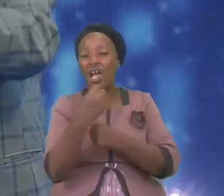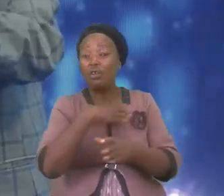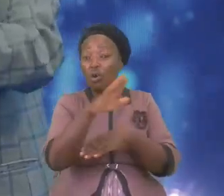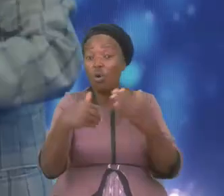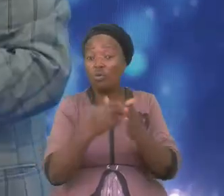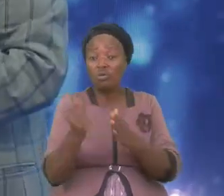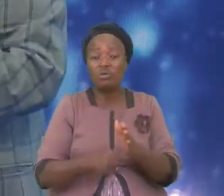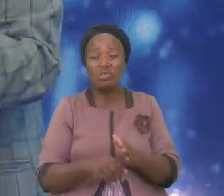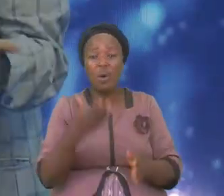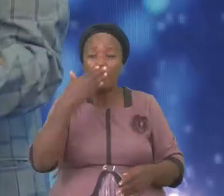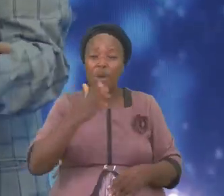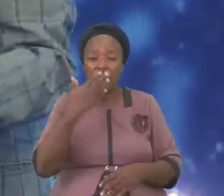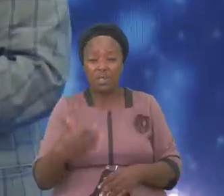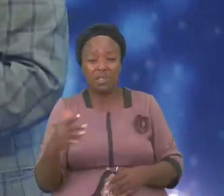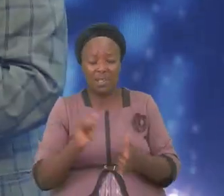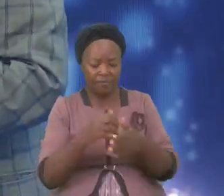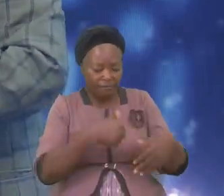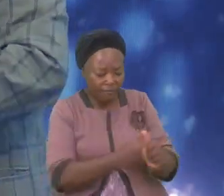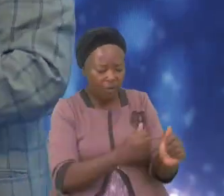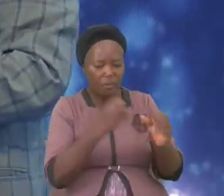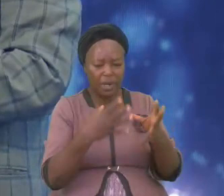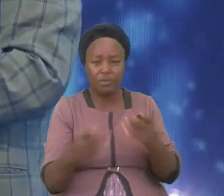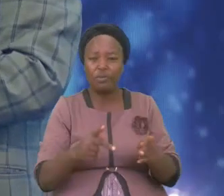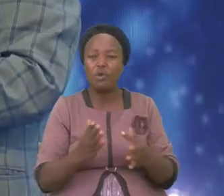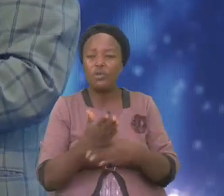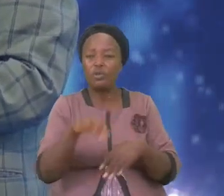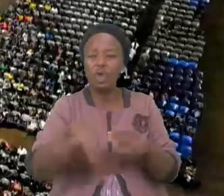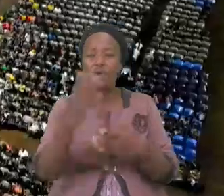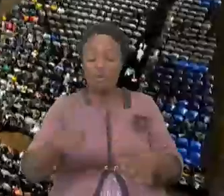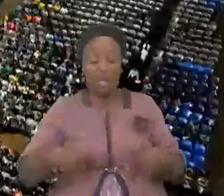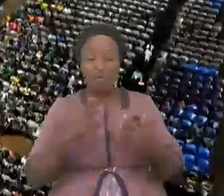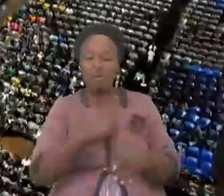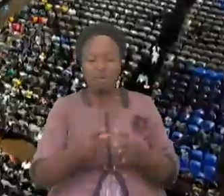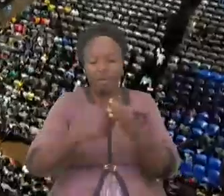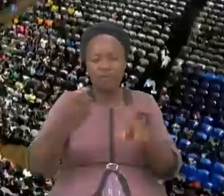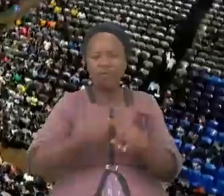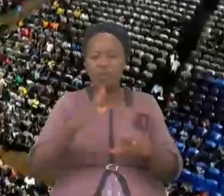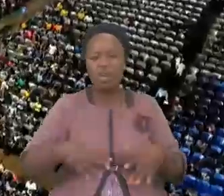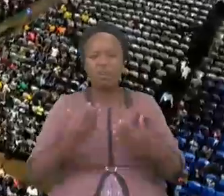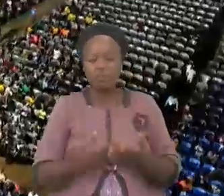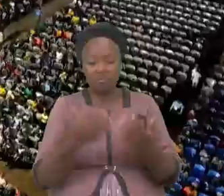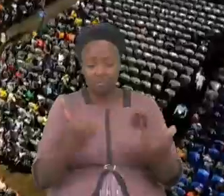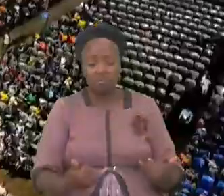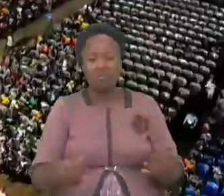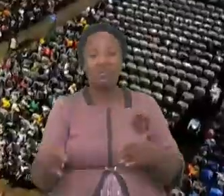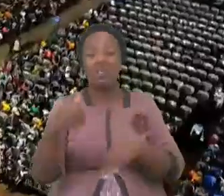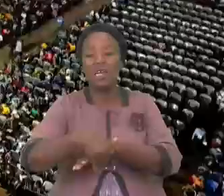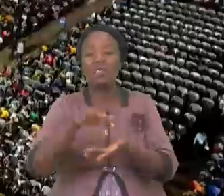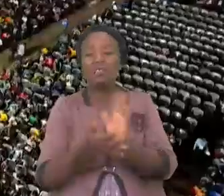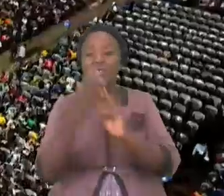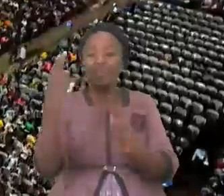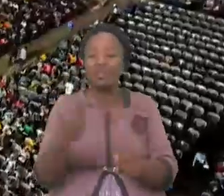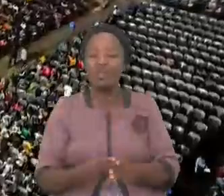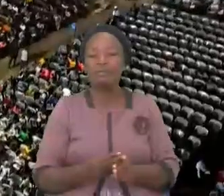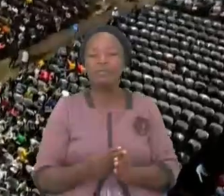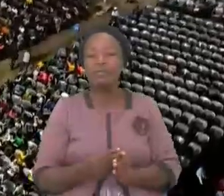they'll vanish from your life even from tonight in Jesus' name. Look at it from number one now. From